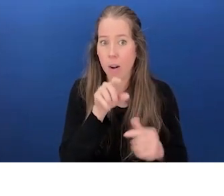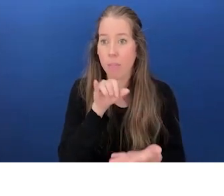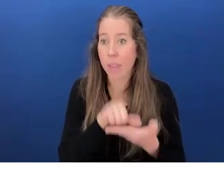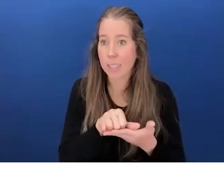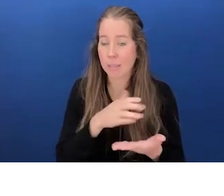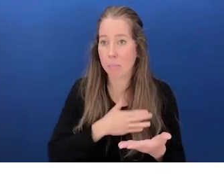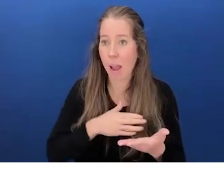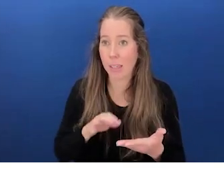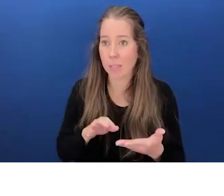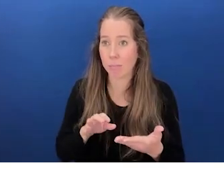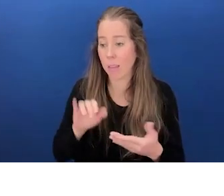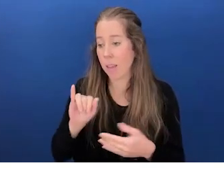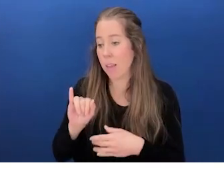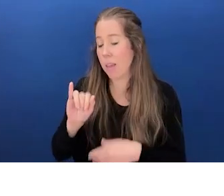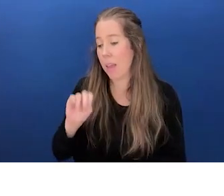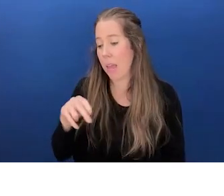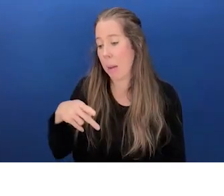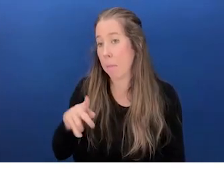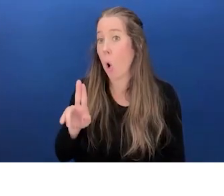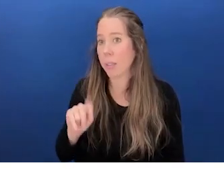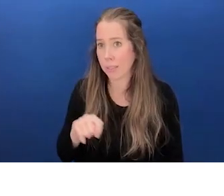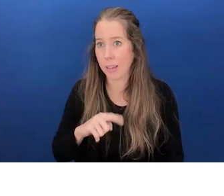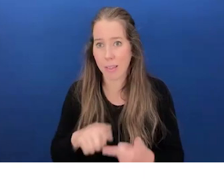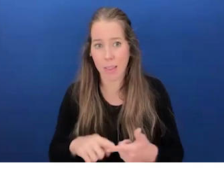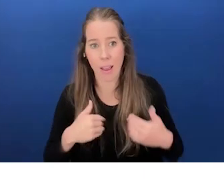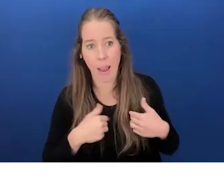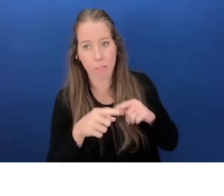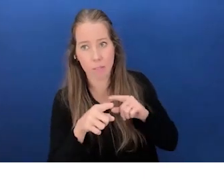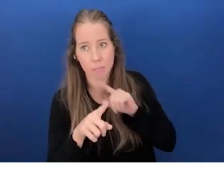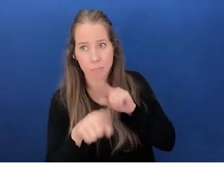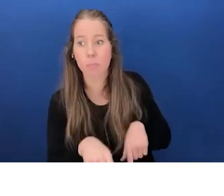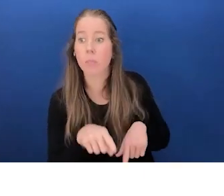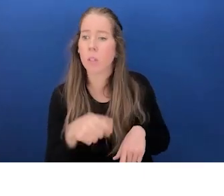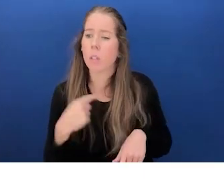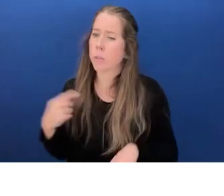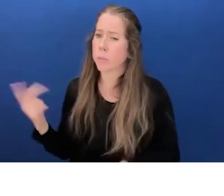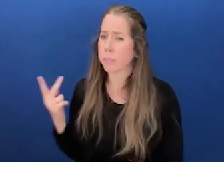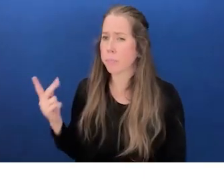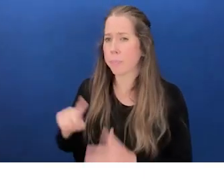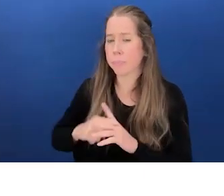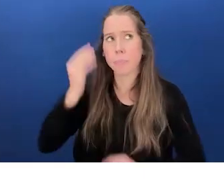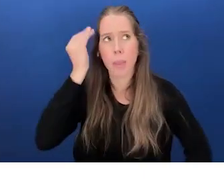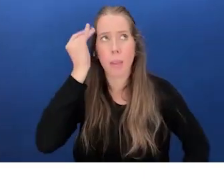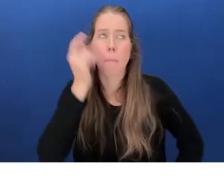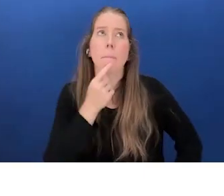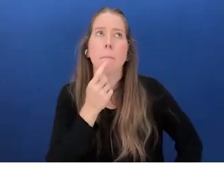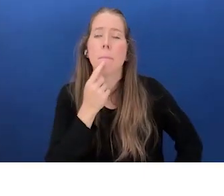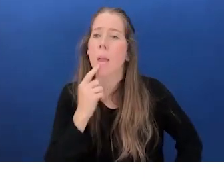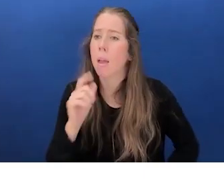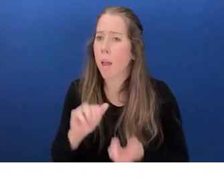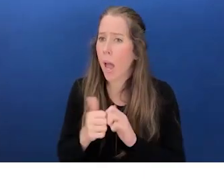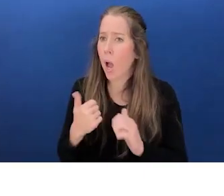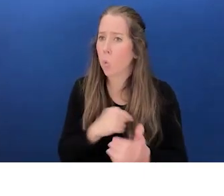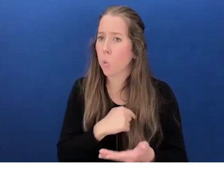to the AI, and of course it gives me back something. So when we started thinking about this, Rick and I were really like, how can we help